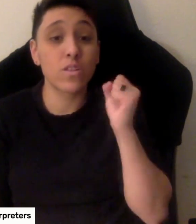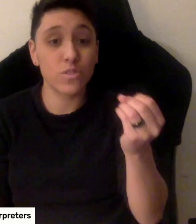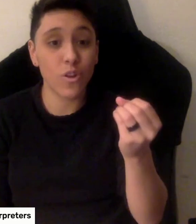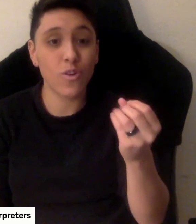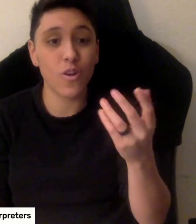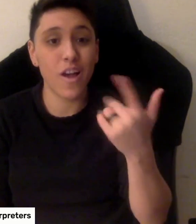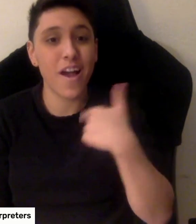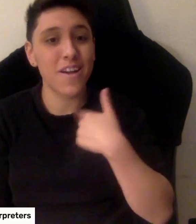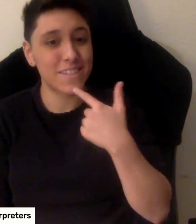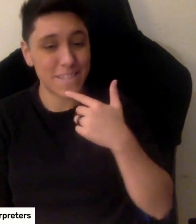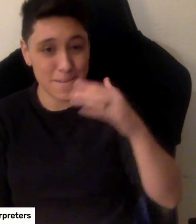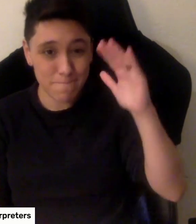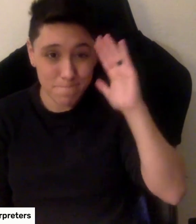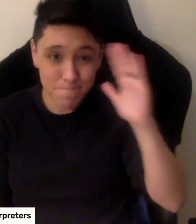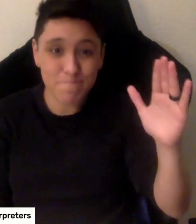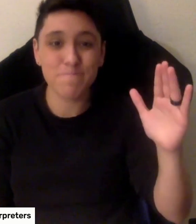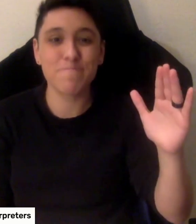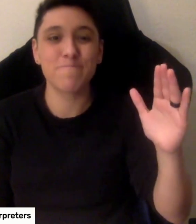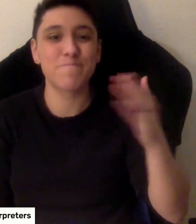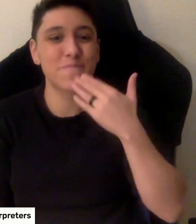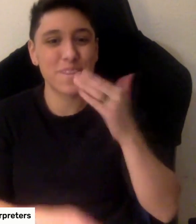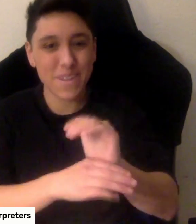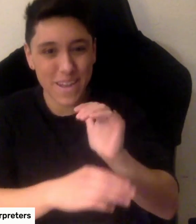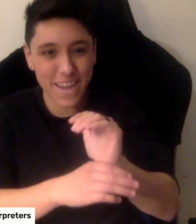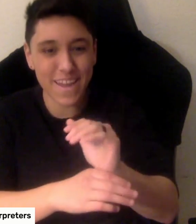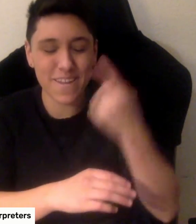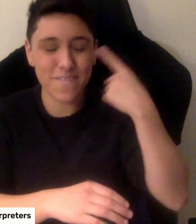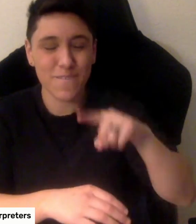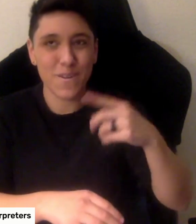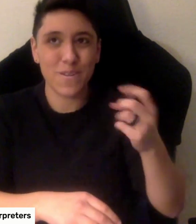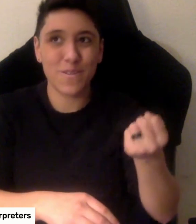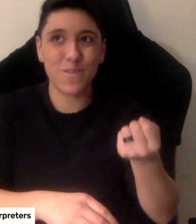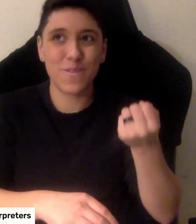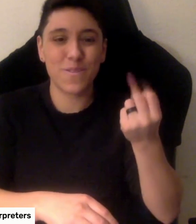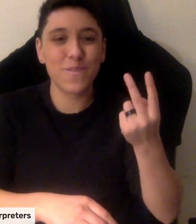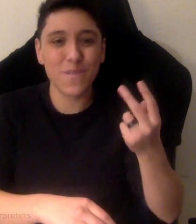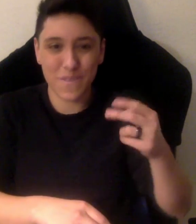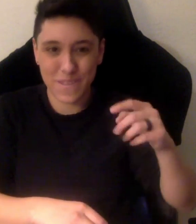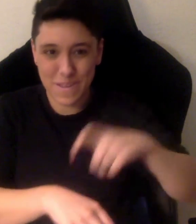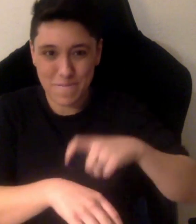I will say goodnight for the 12th time, and we'll